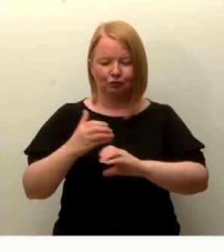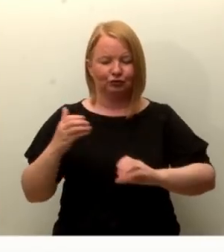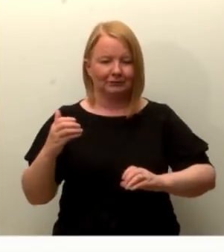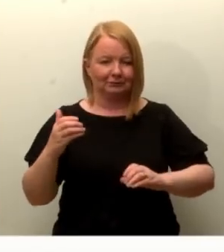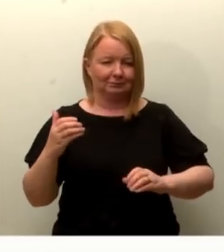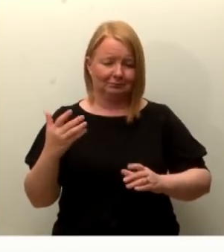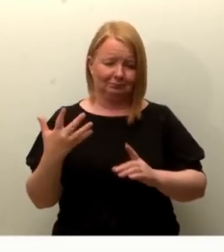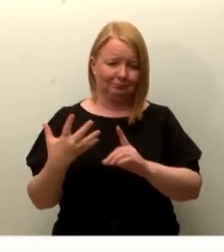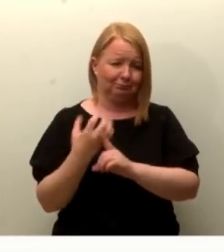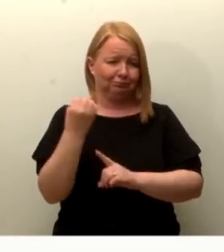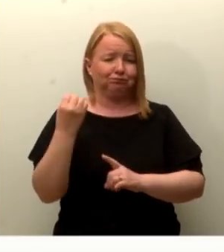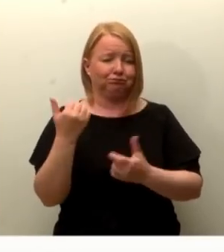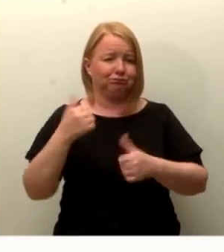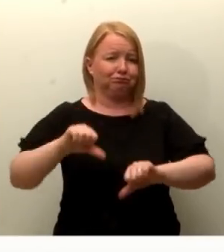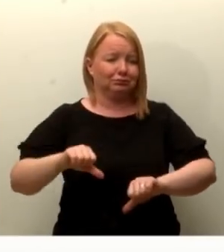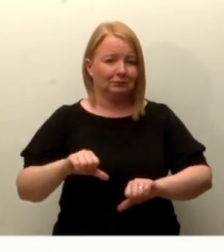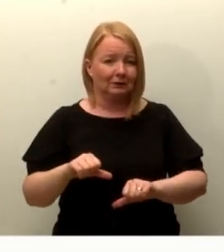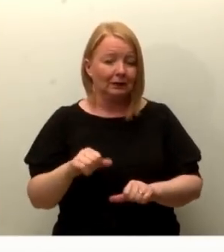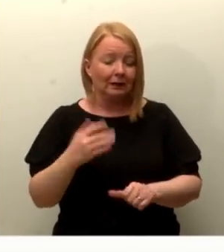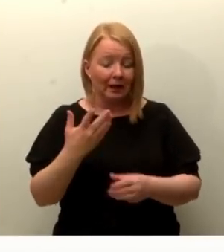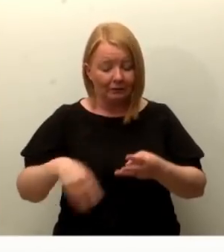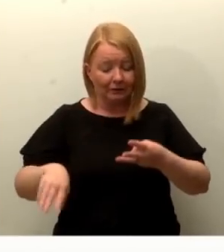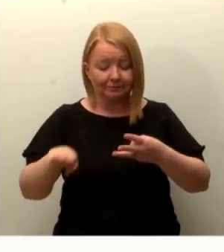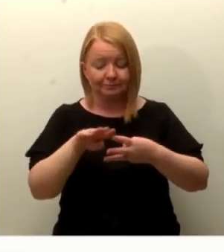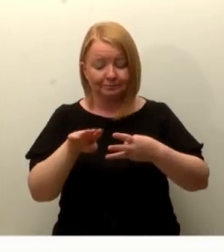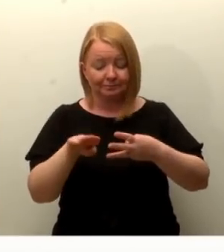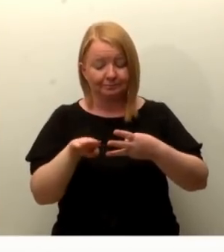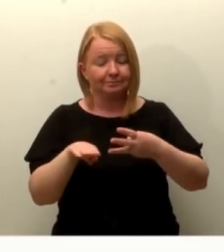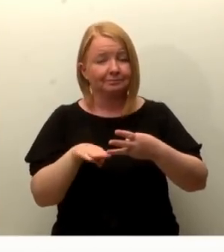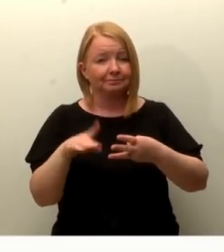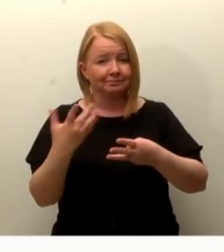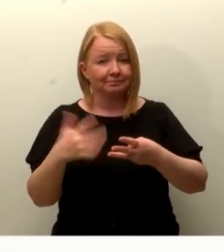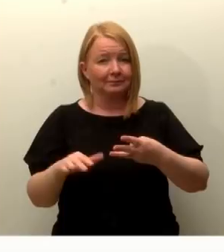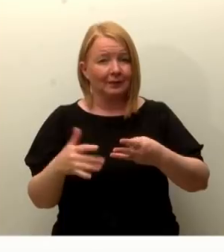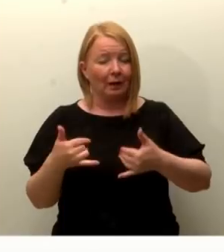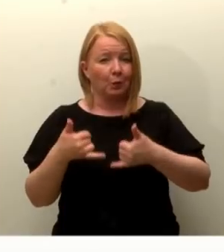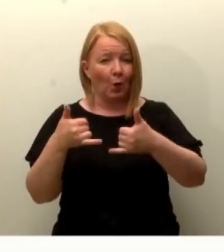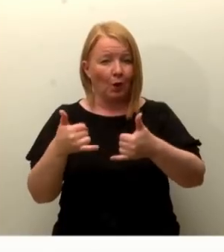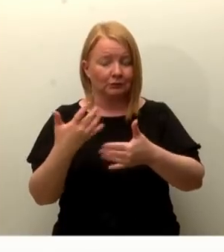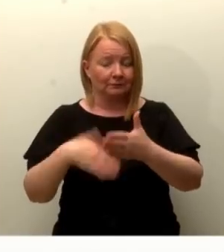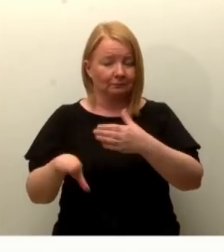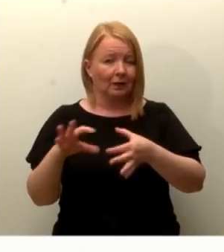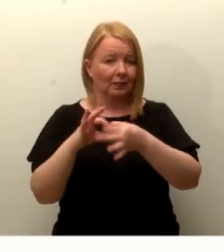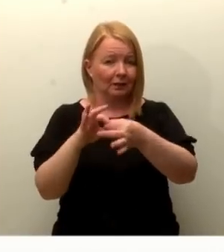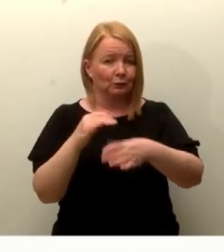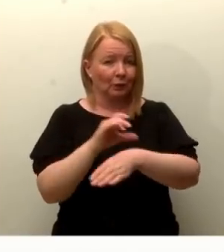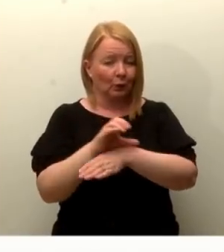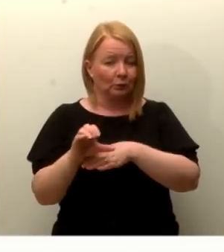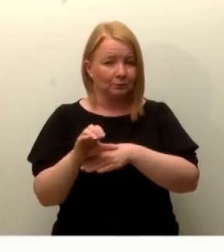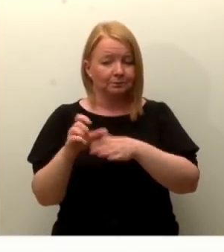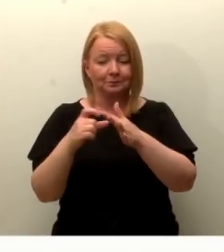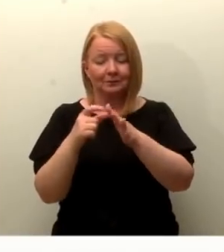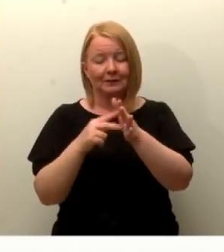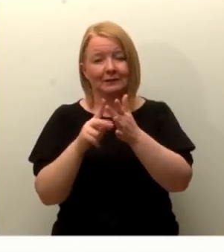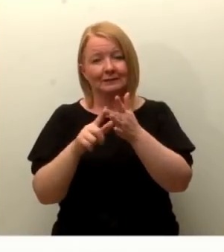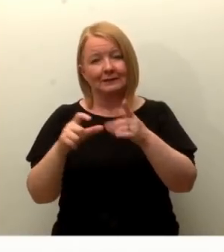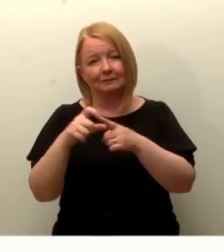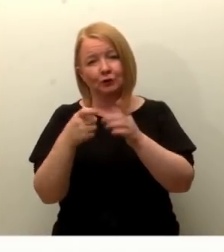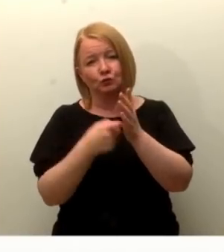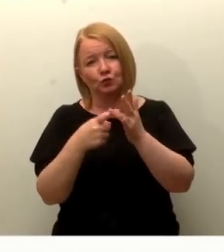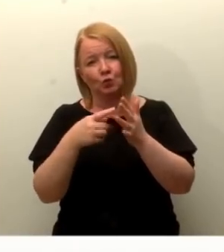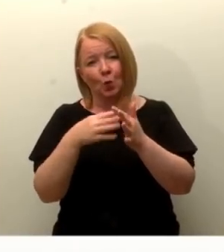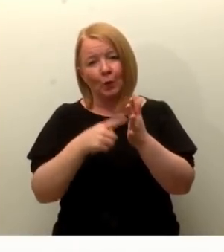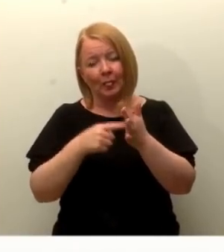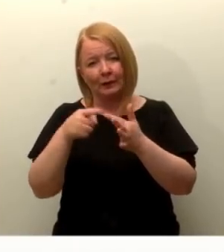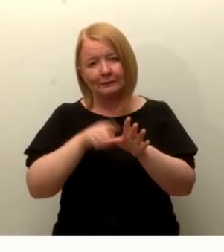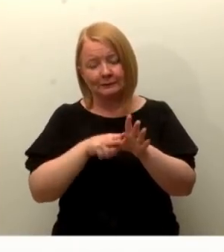colors and received one of the 3 prestigious awards associated with the course. The David Rory Presentation Skills